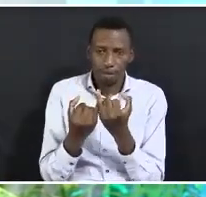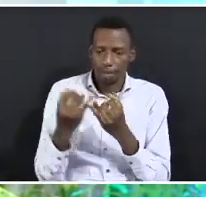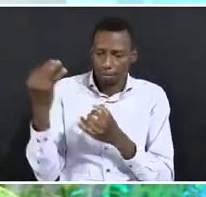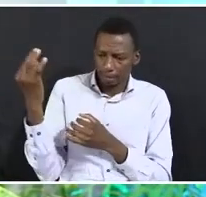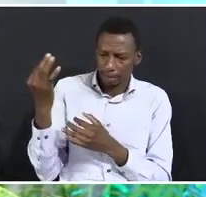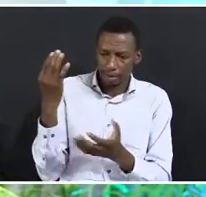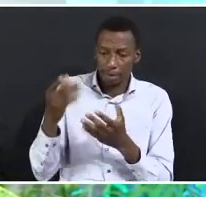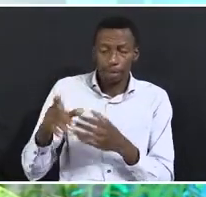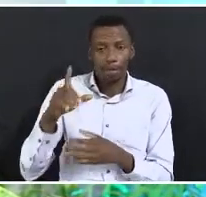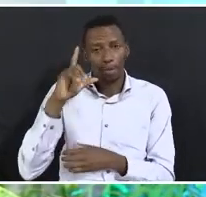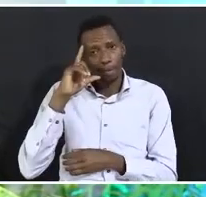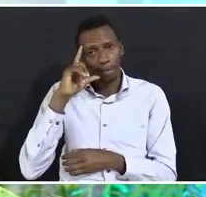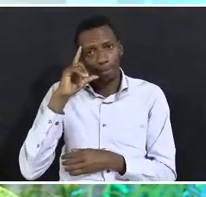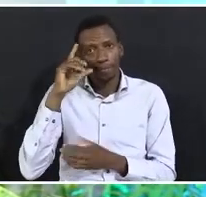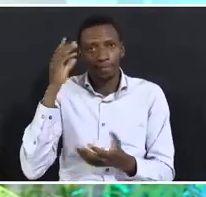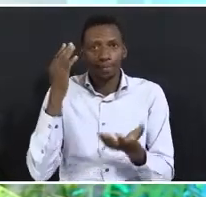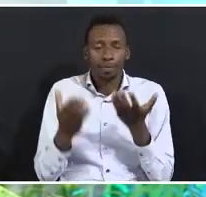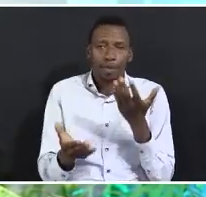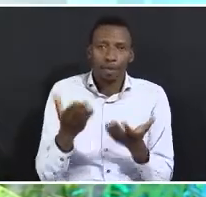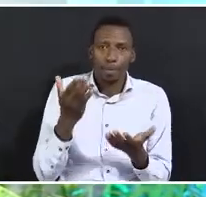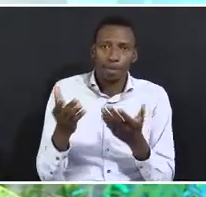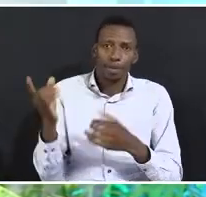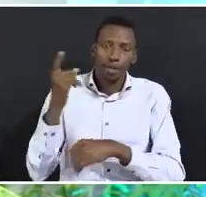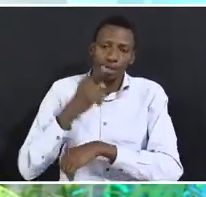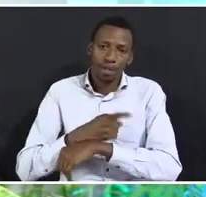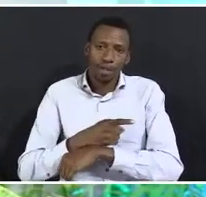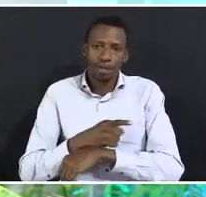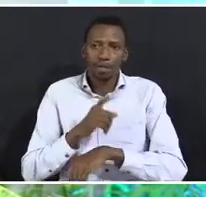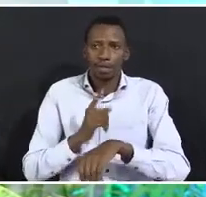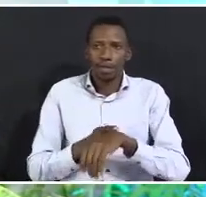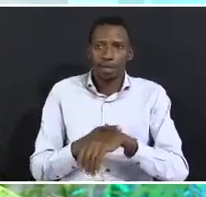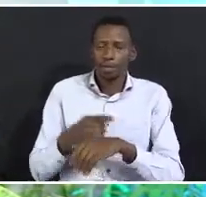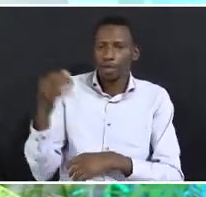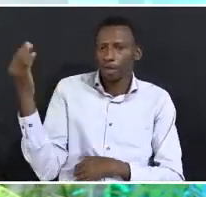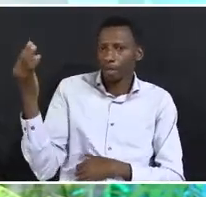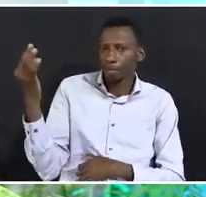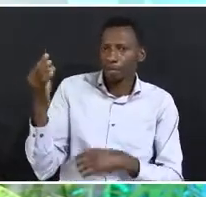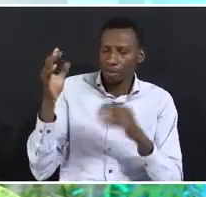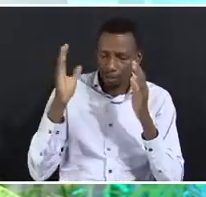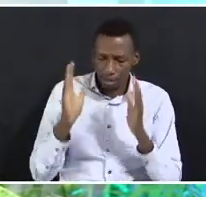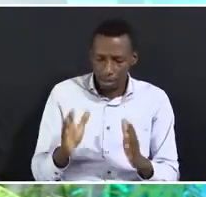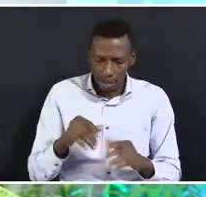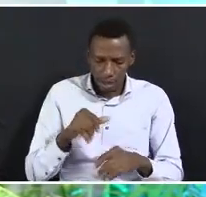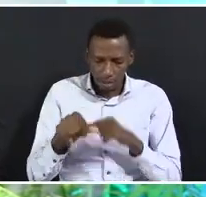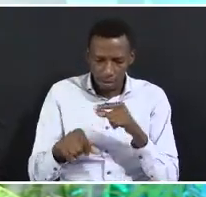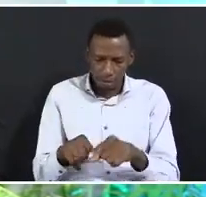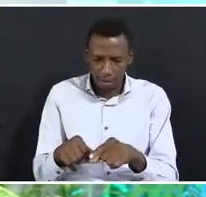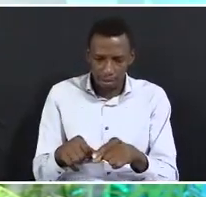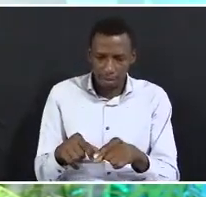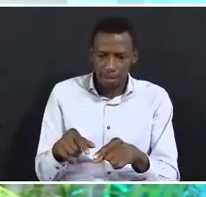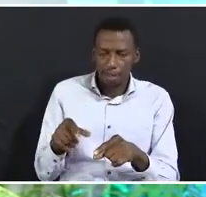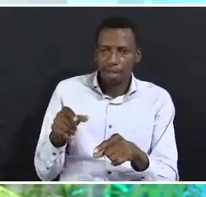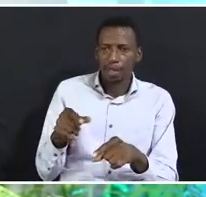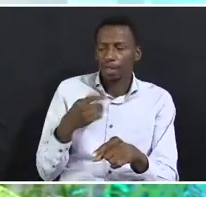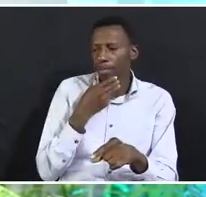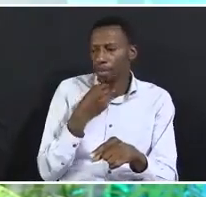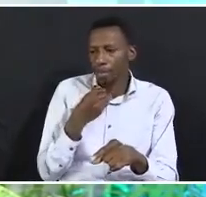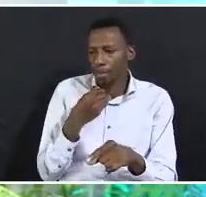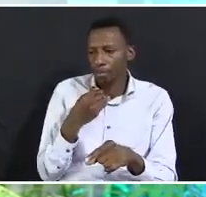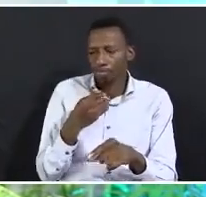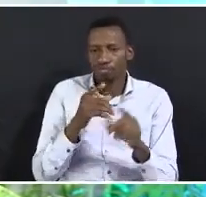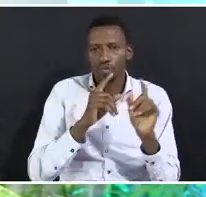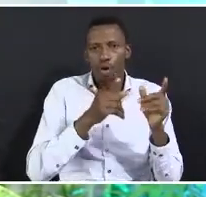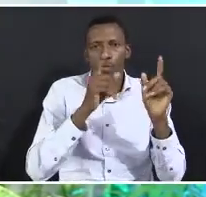was asleep. Maybe the day when the preacher was preaching about this, Eel was walking about the